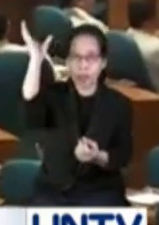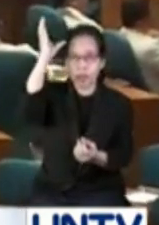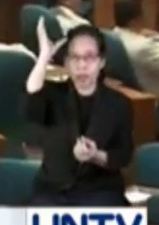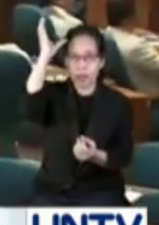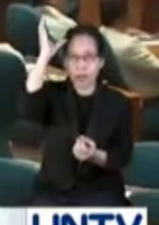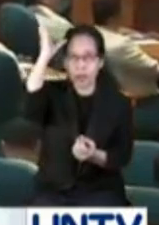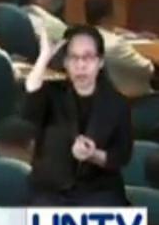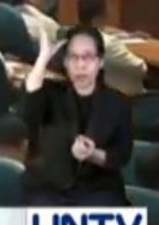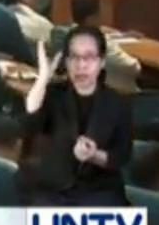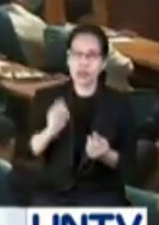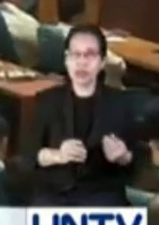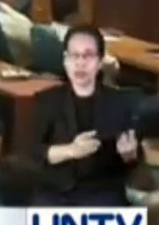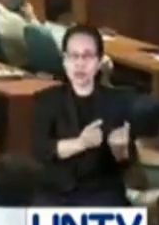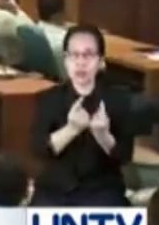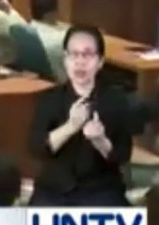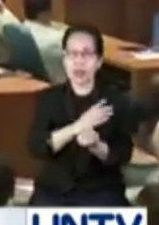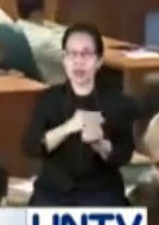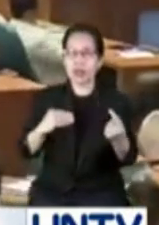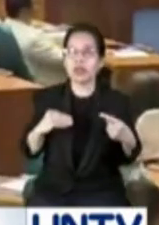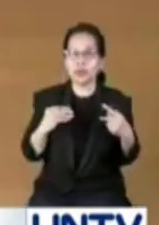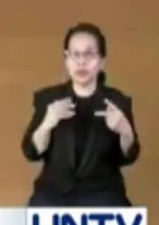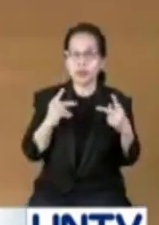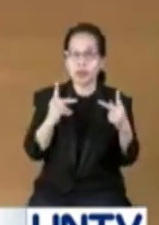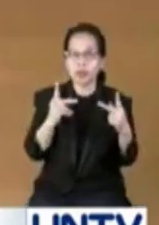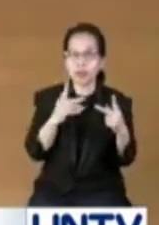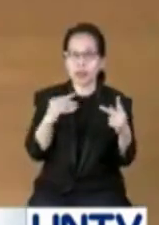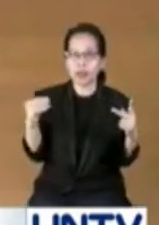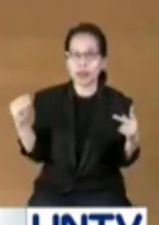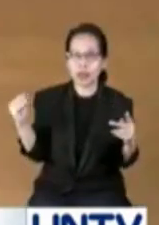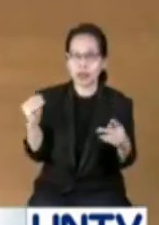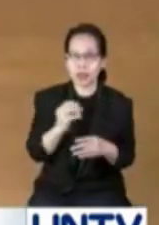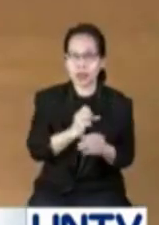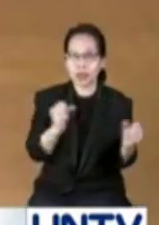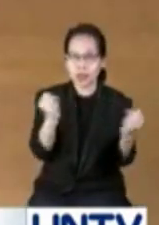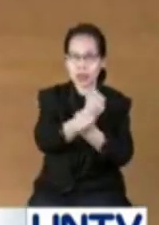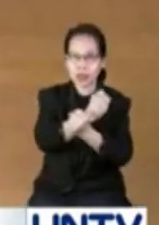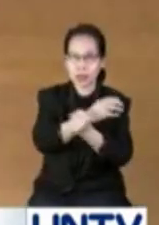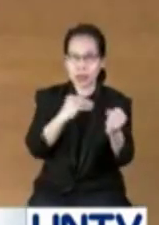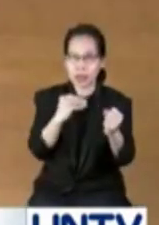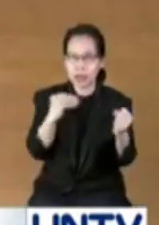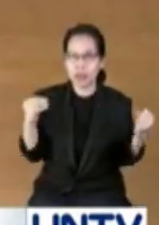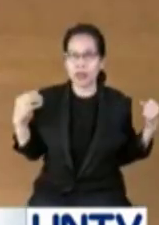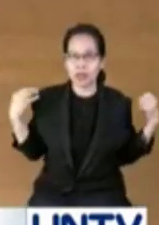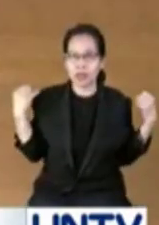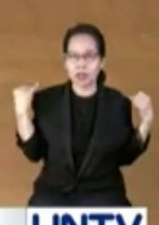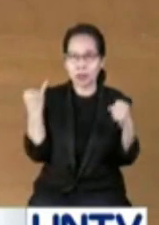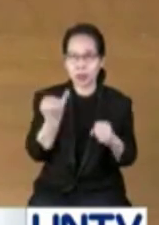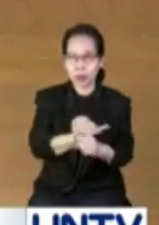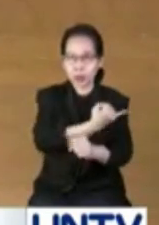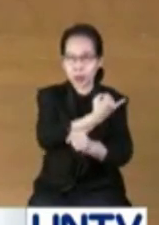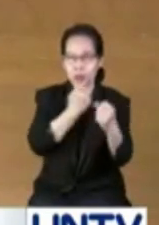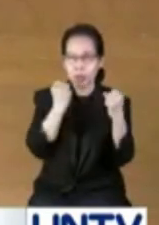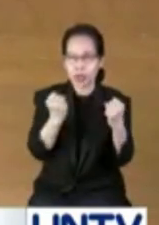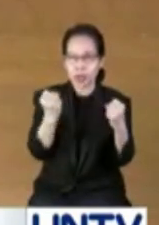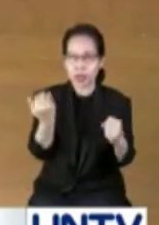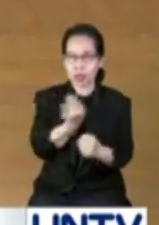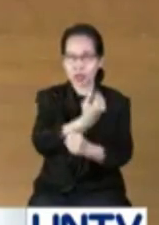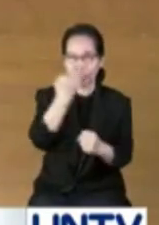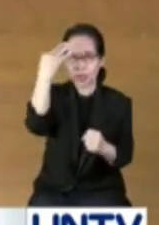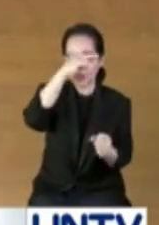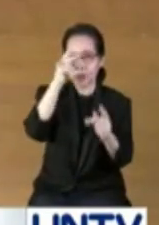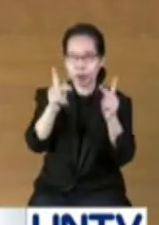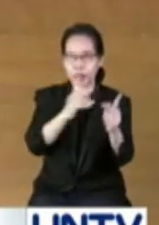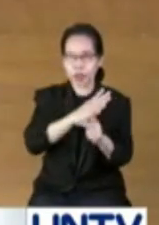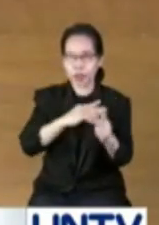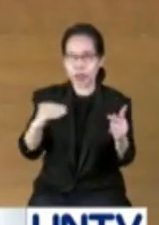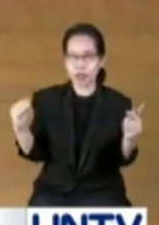ang paglulunsad ng mga estrategiya na mapalakas sa kakayahan ang ating mga kababayan at mga sektor ng